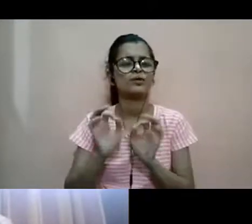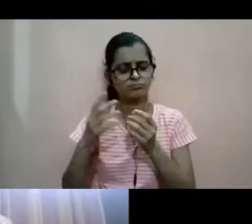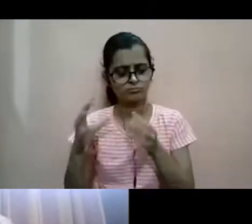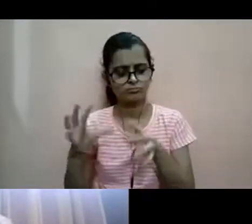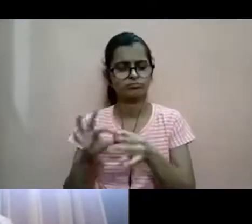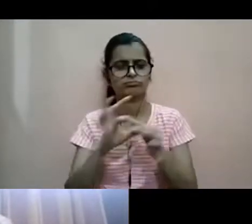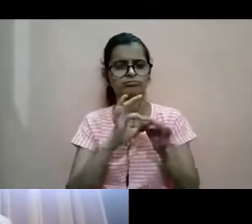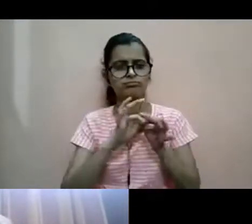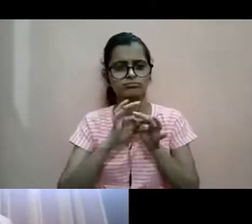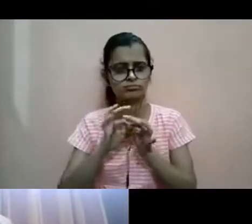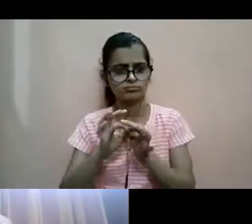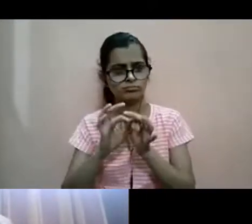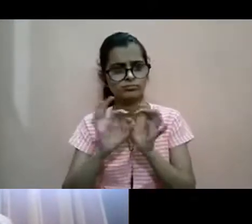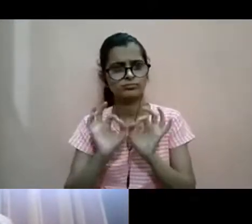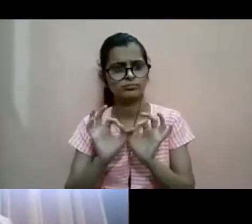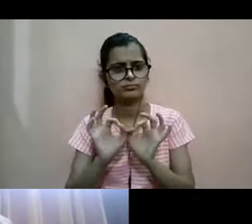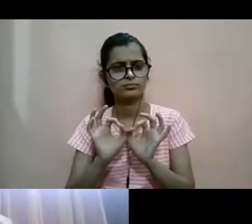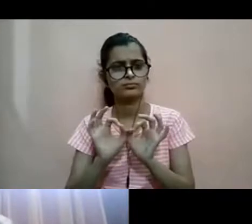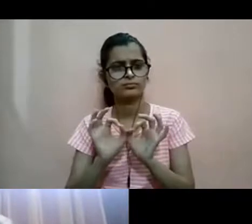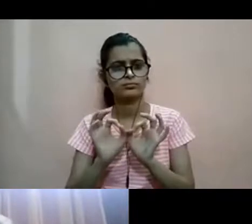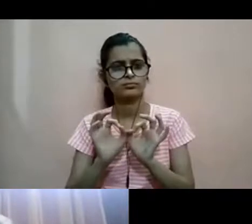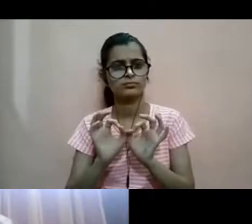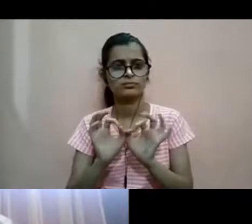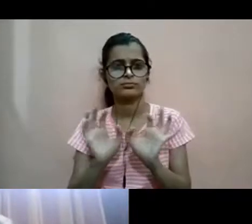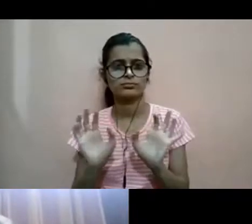at the sort of micro level,